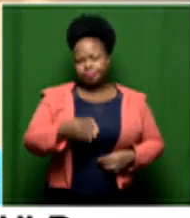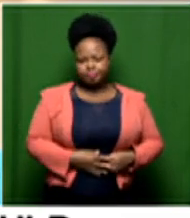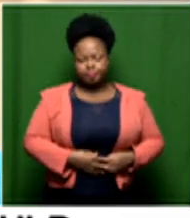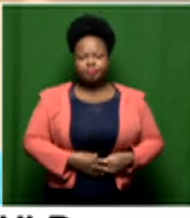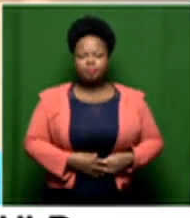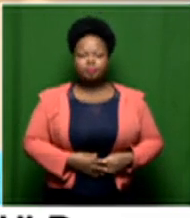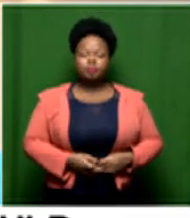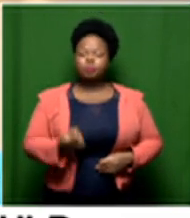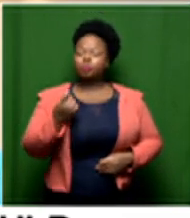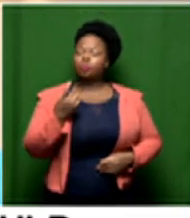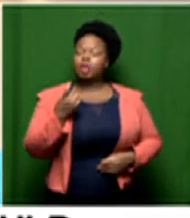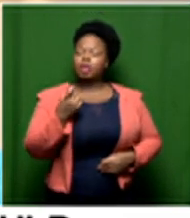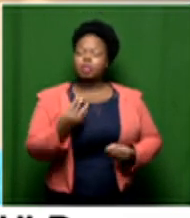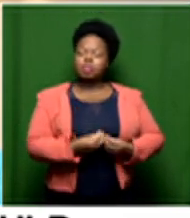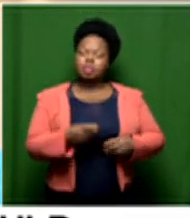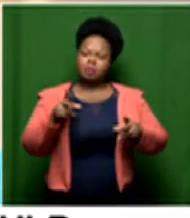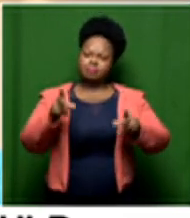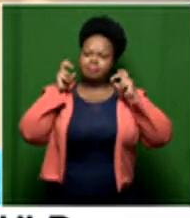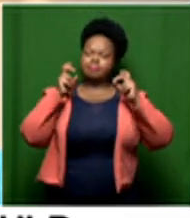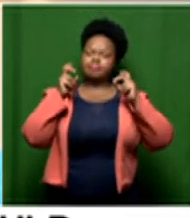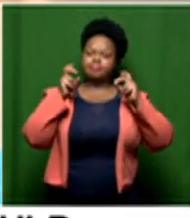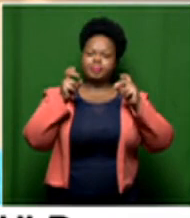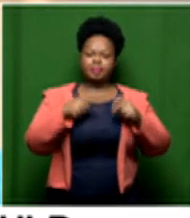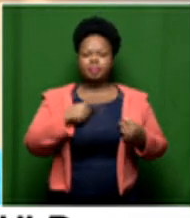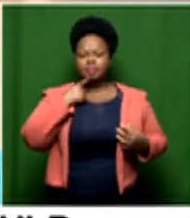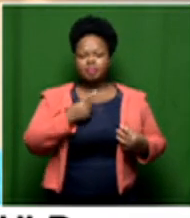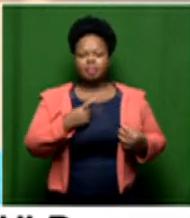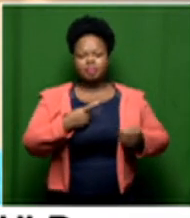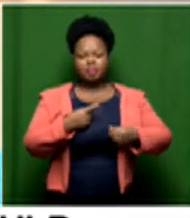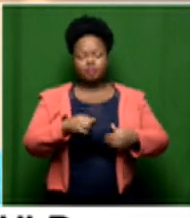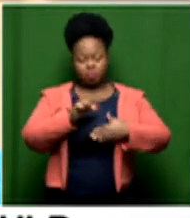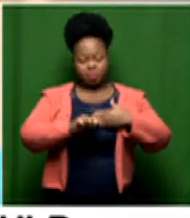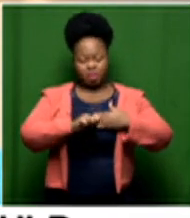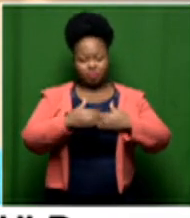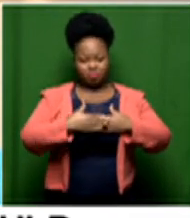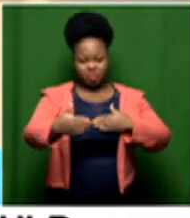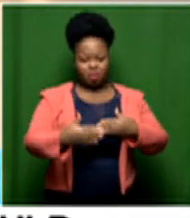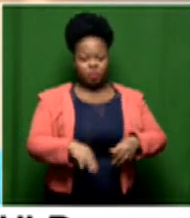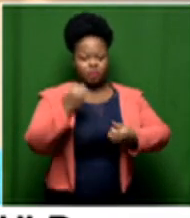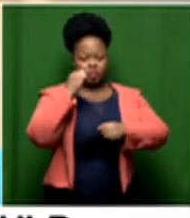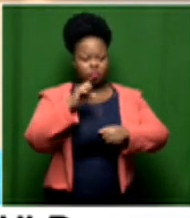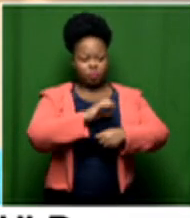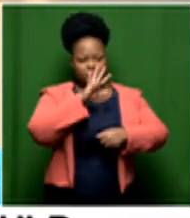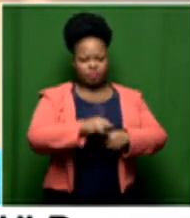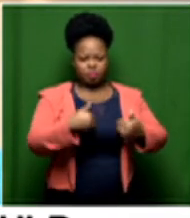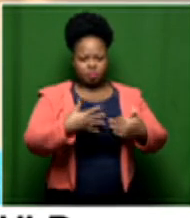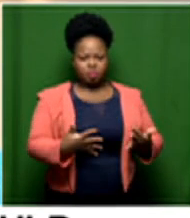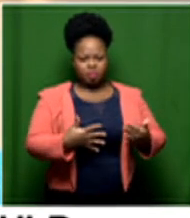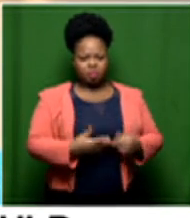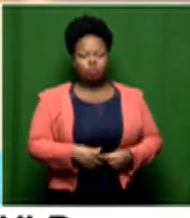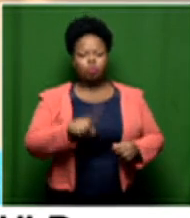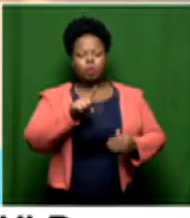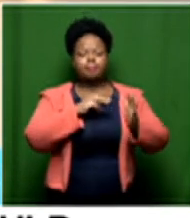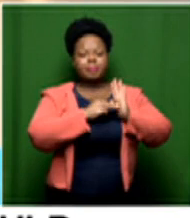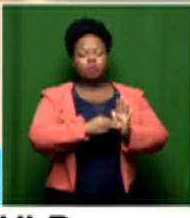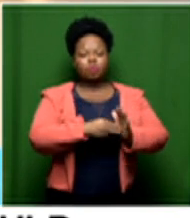But there's just one part that gets to me where it says, a few months from now, a factory in South Africa is expected to begin churning out 1